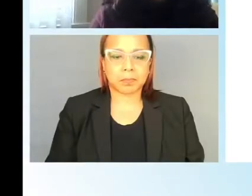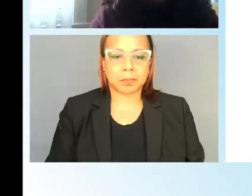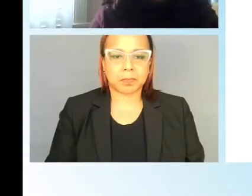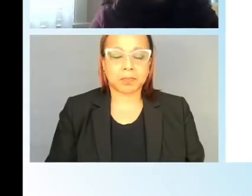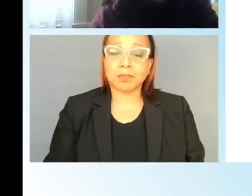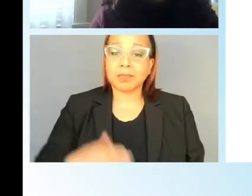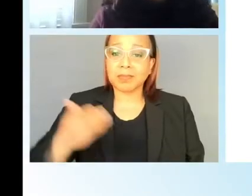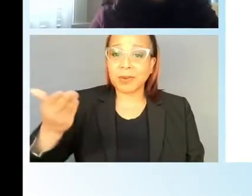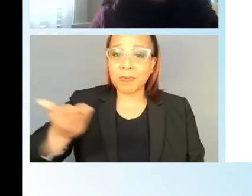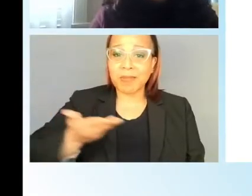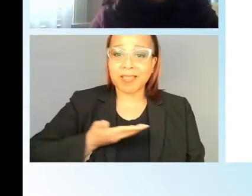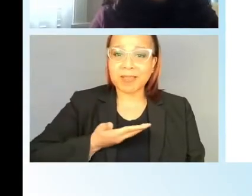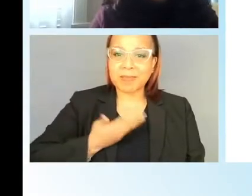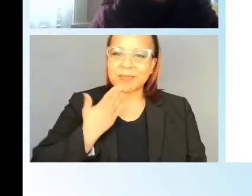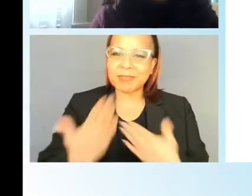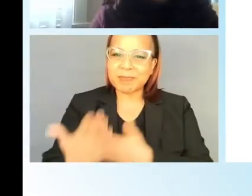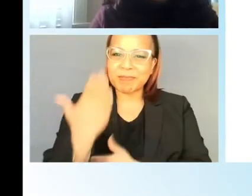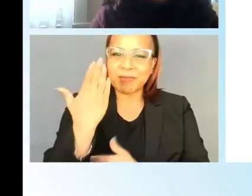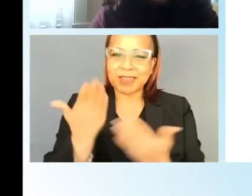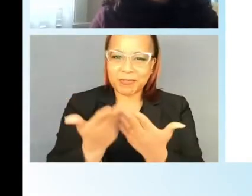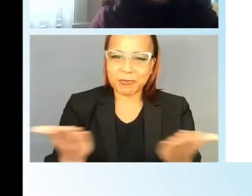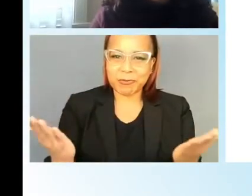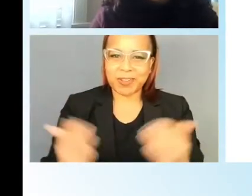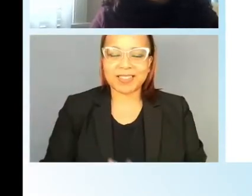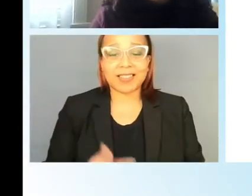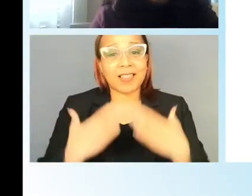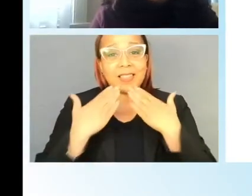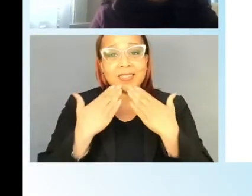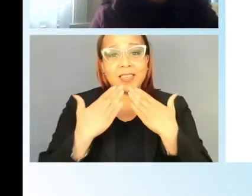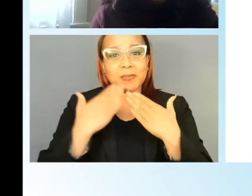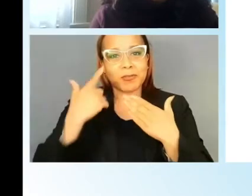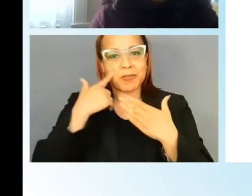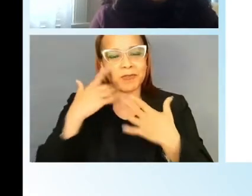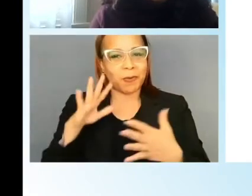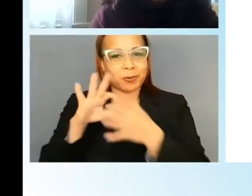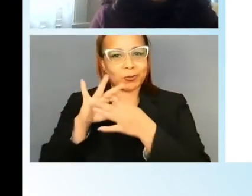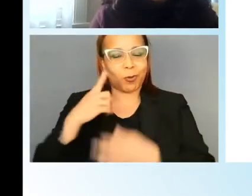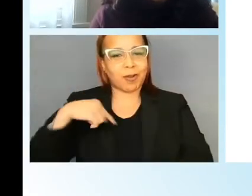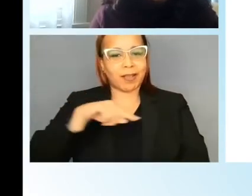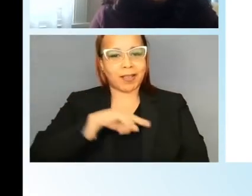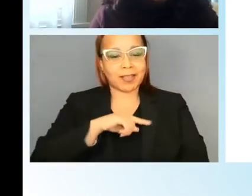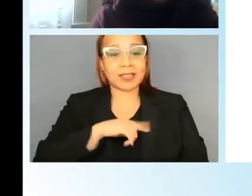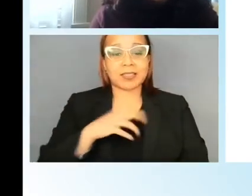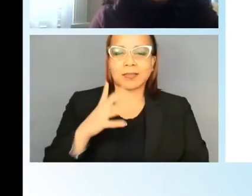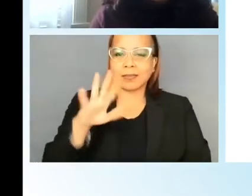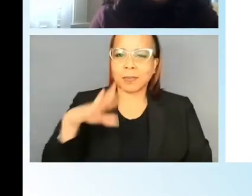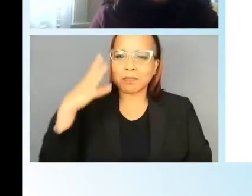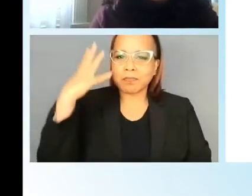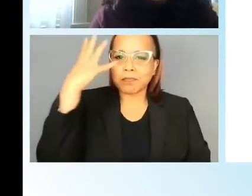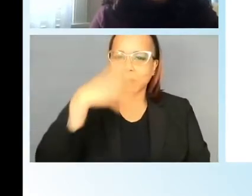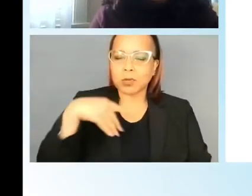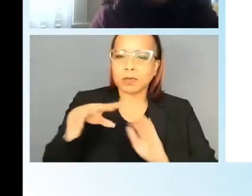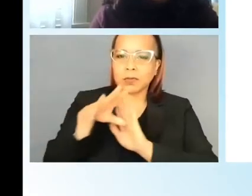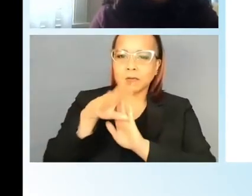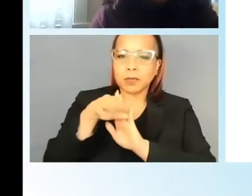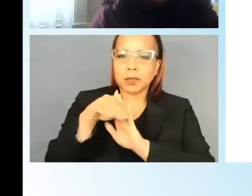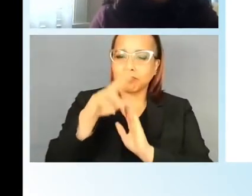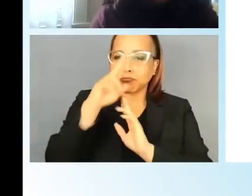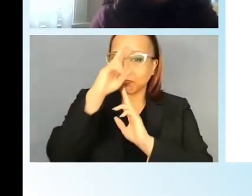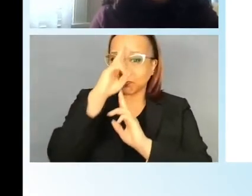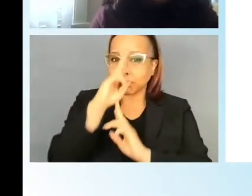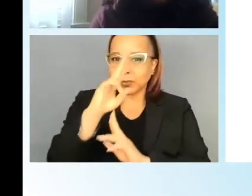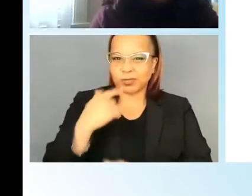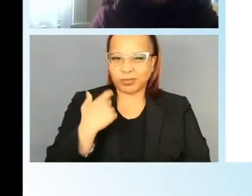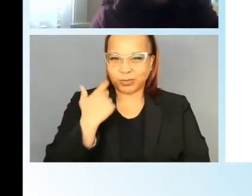Welcome. Good morning, everyone. Thank you for joining us. That beautiful film tribute that you just saw